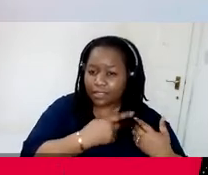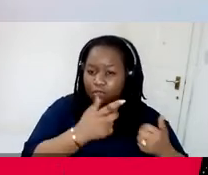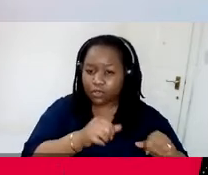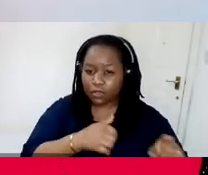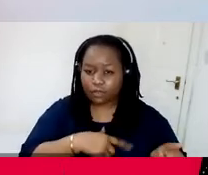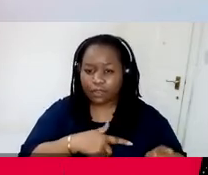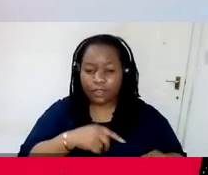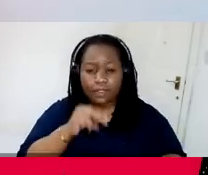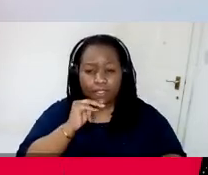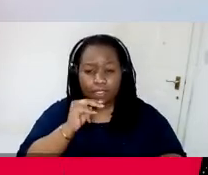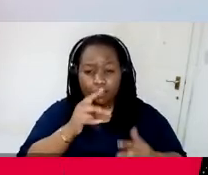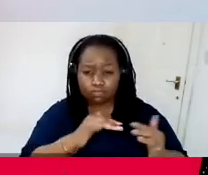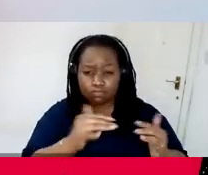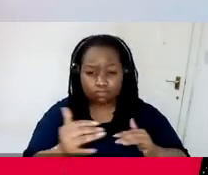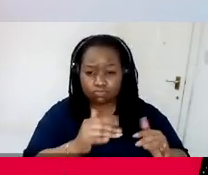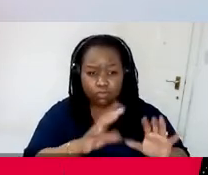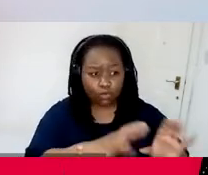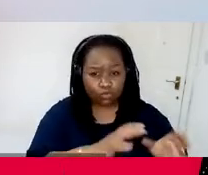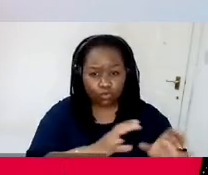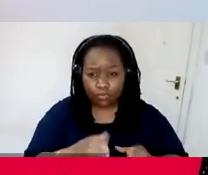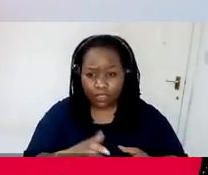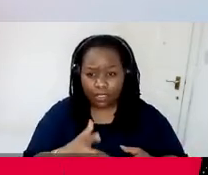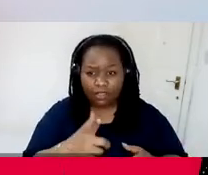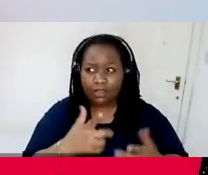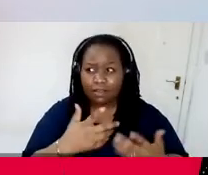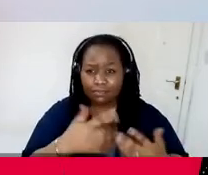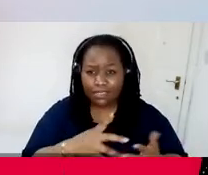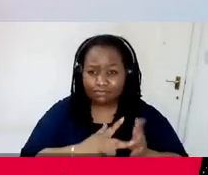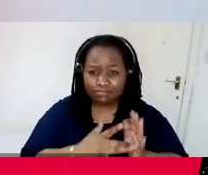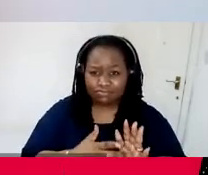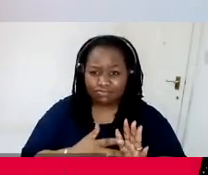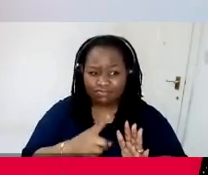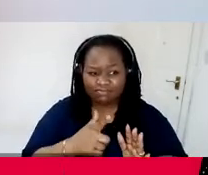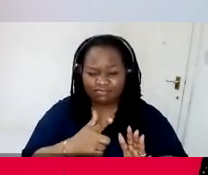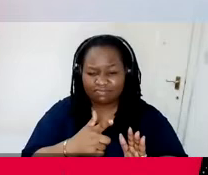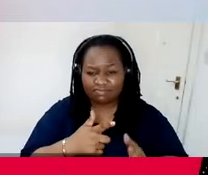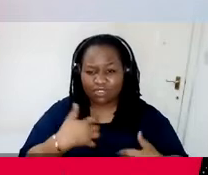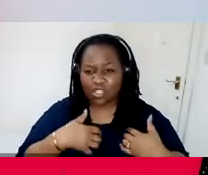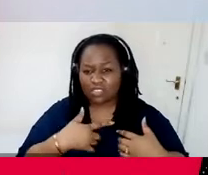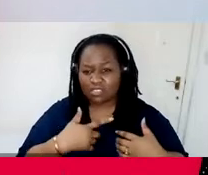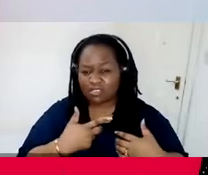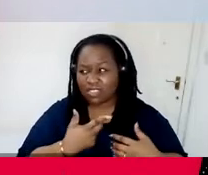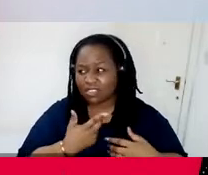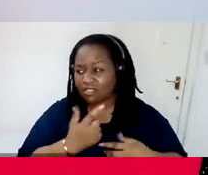Yemen's warring parties have shown themselves again and again to be uninterested